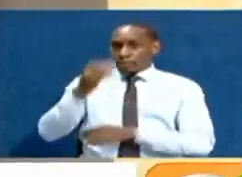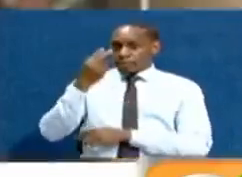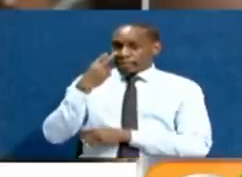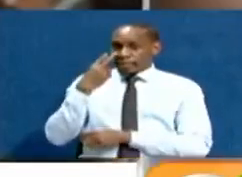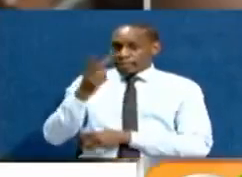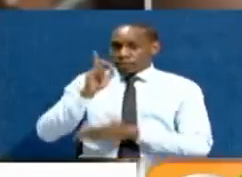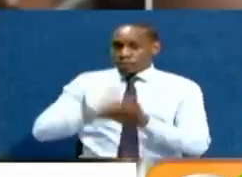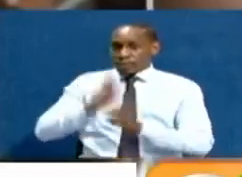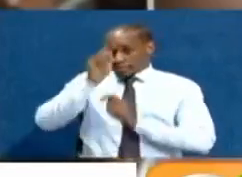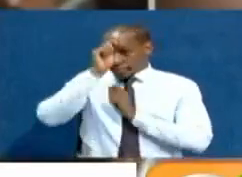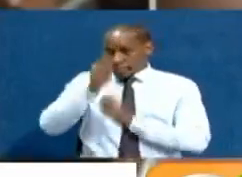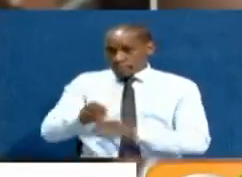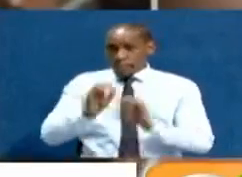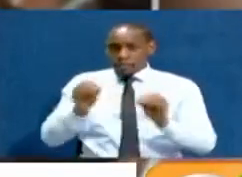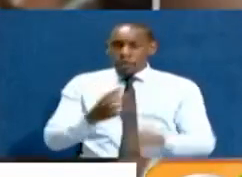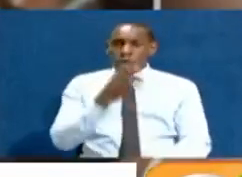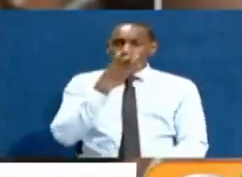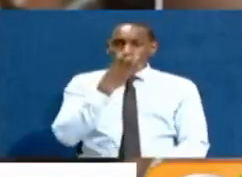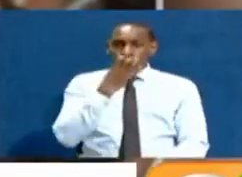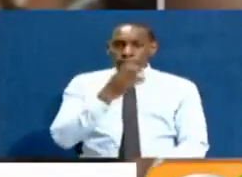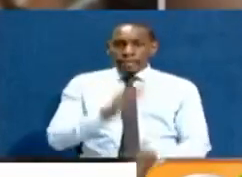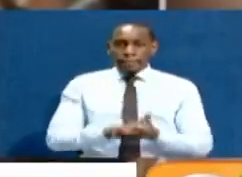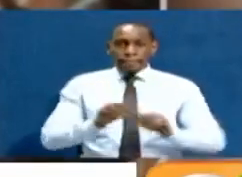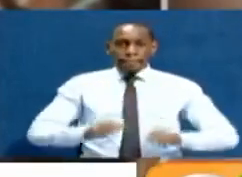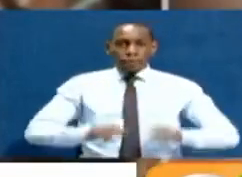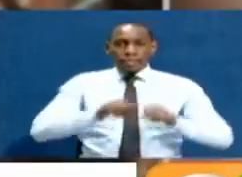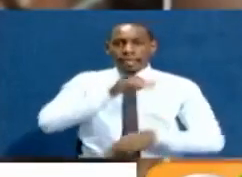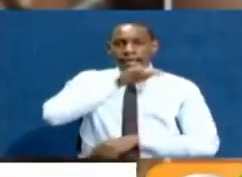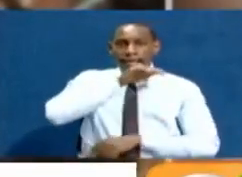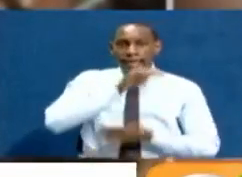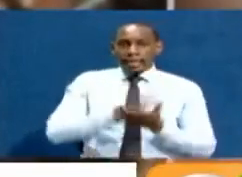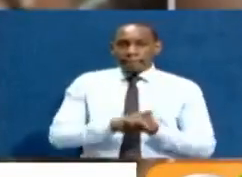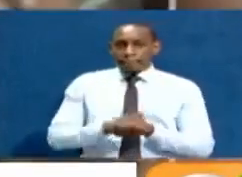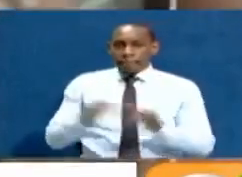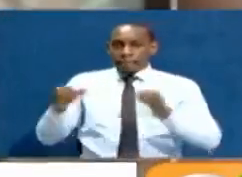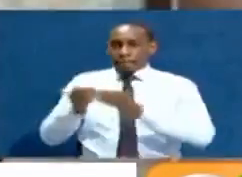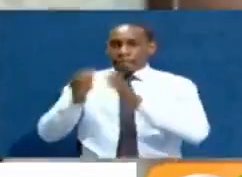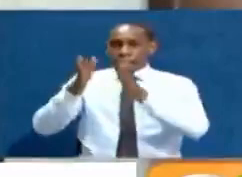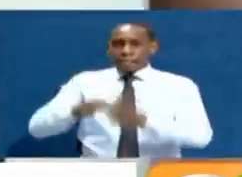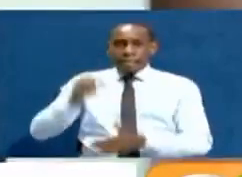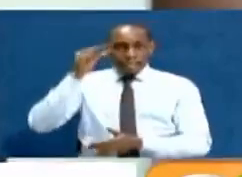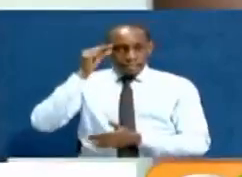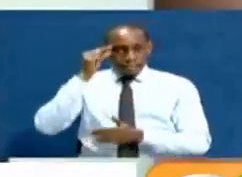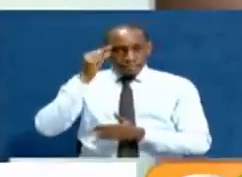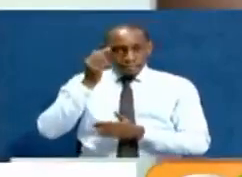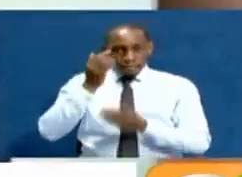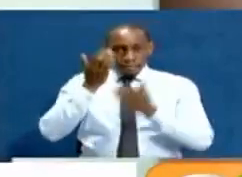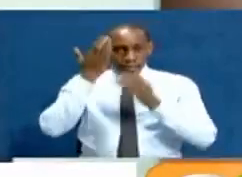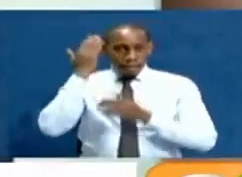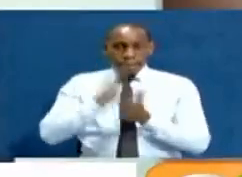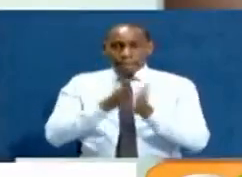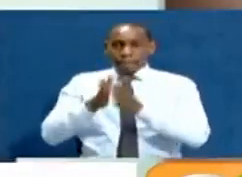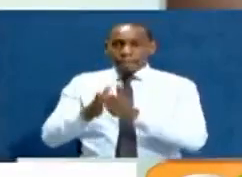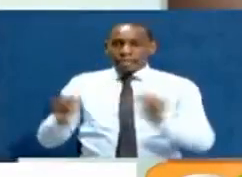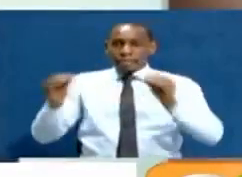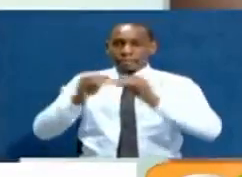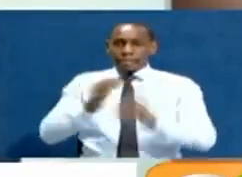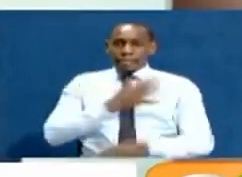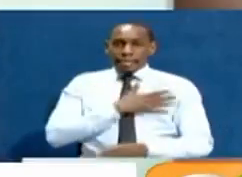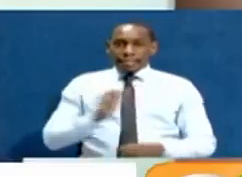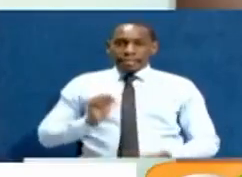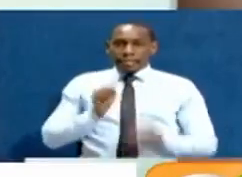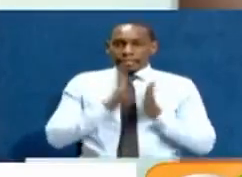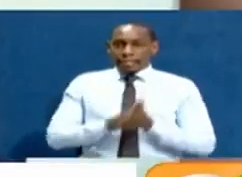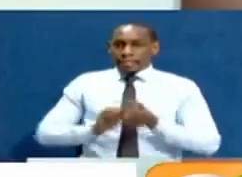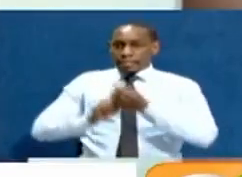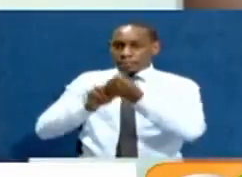seen as disrespect for ODM boss Raila Odinga. Minority Leader James Orengo convened a meeting of NASA senators to endorse